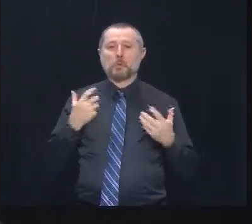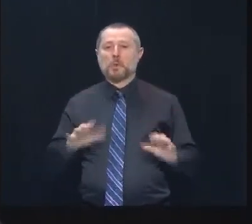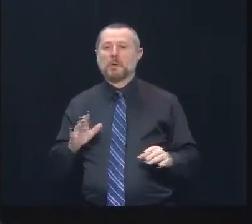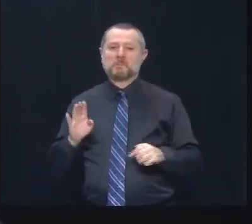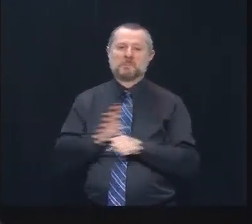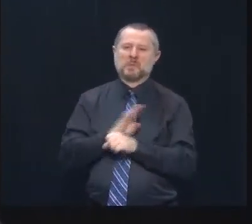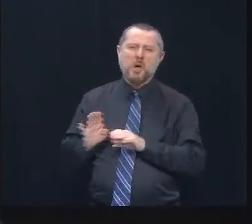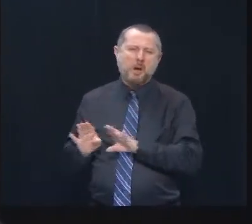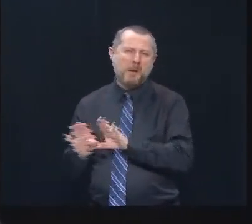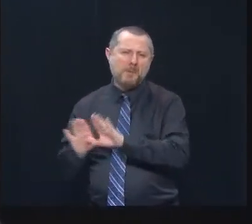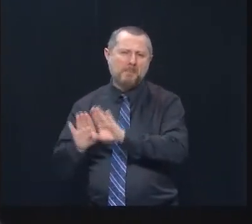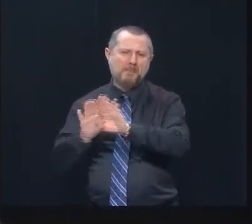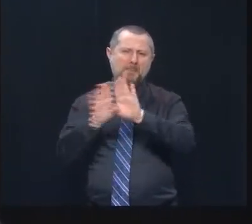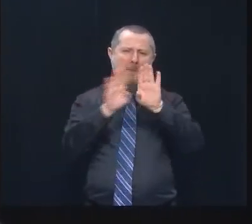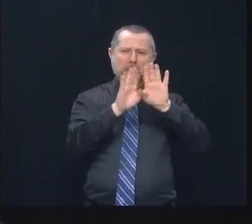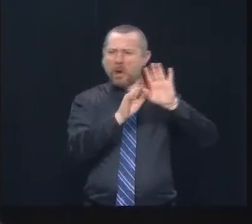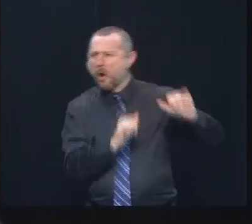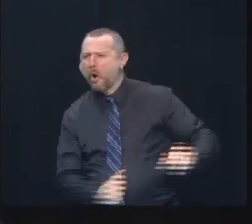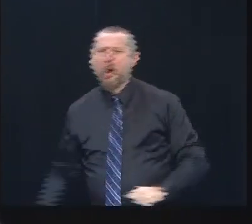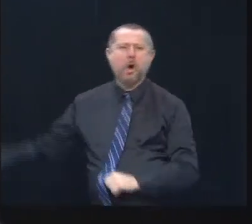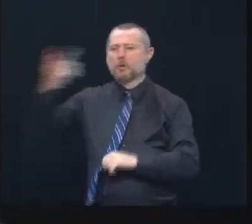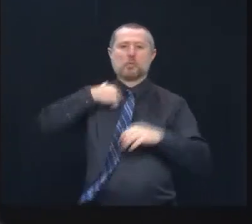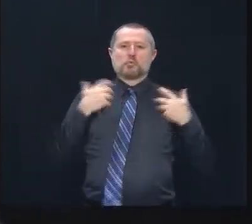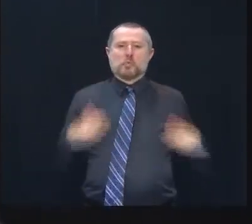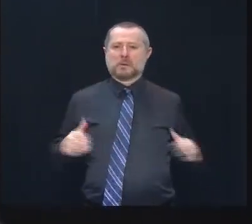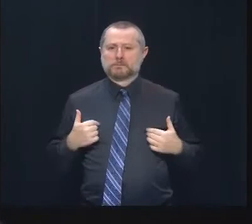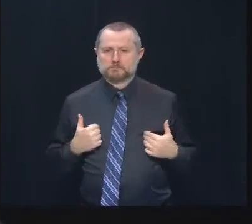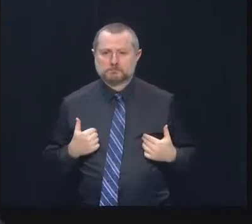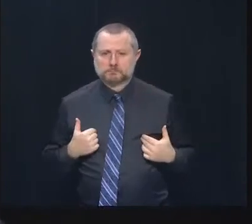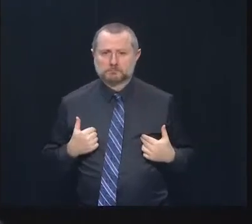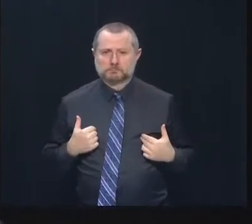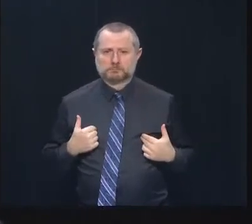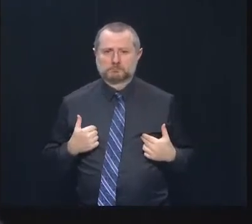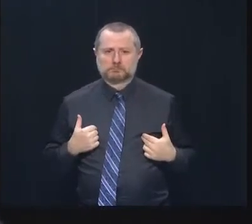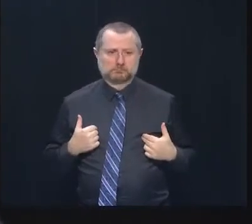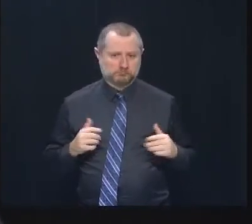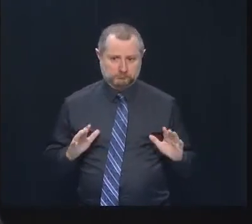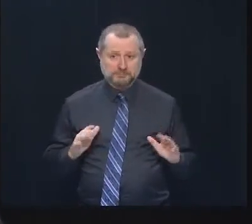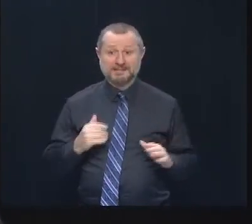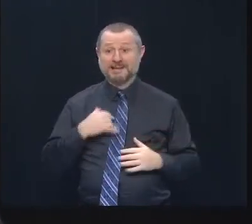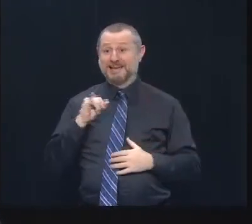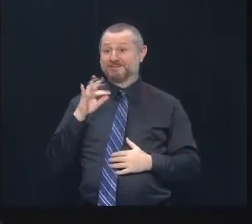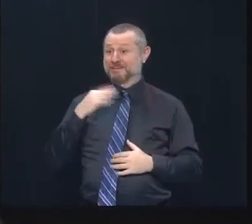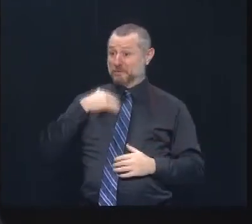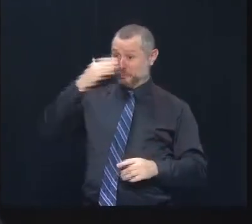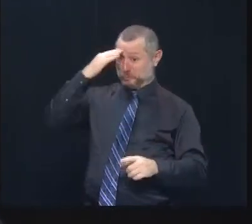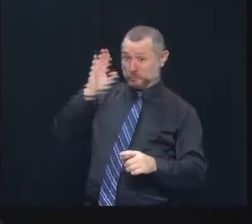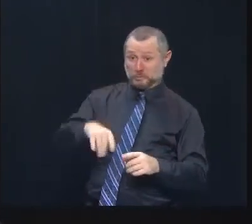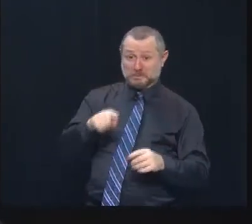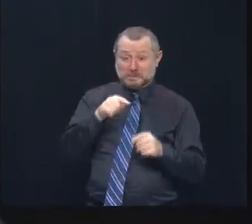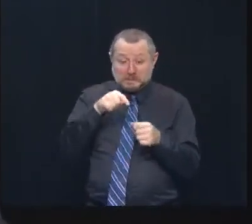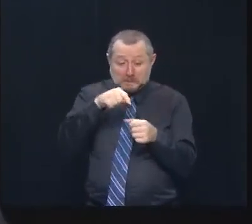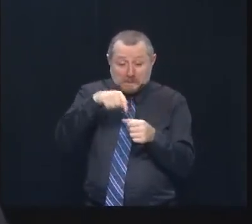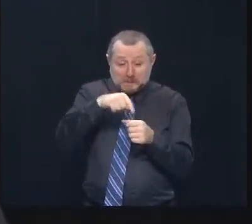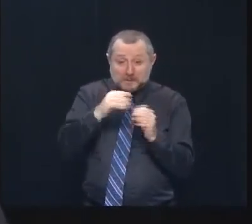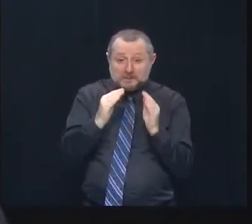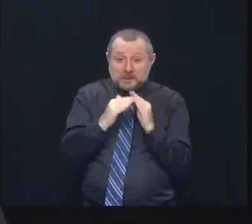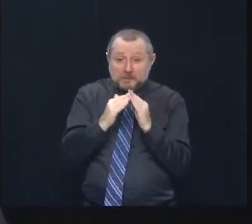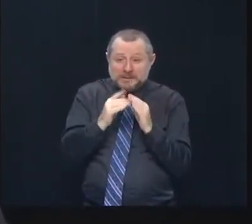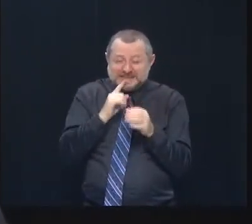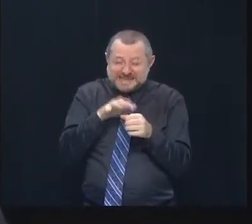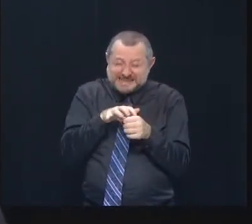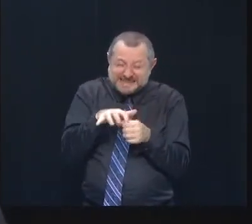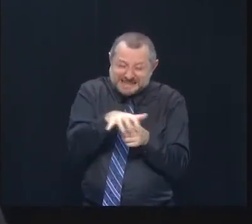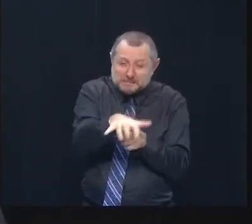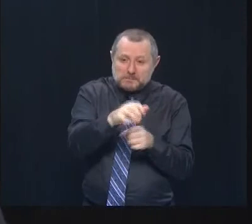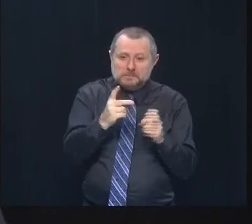don't want to slow any hair salons. So if you know that it's one neighborhood, but it's not a